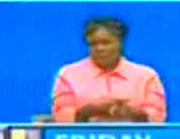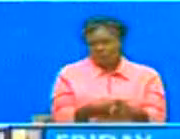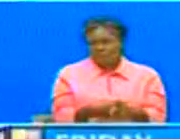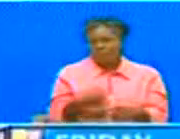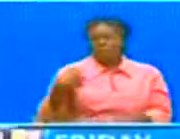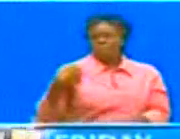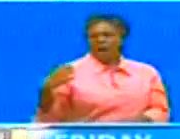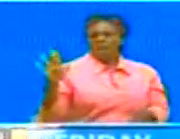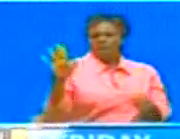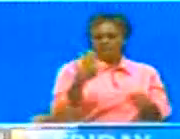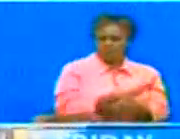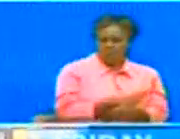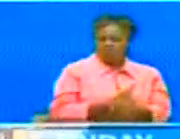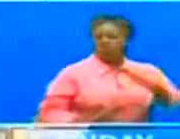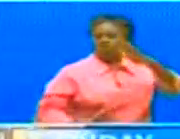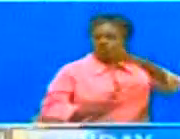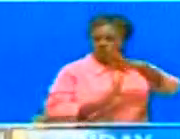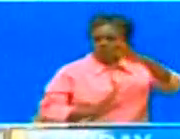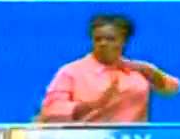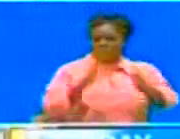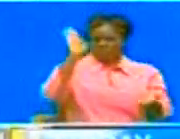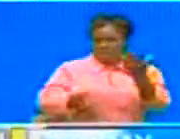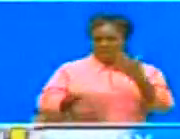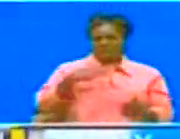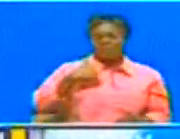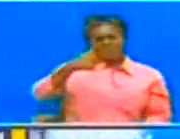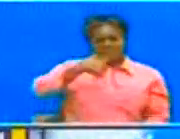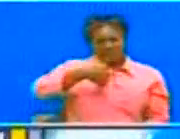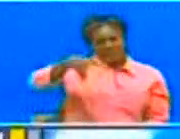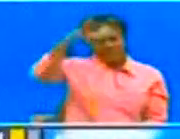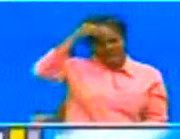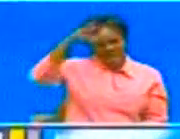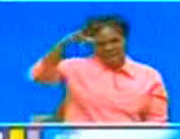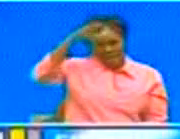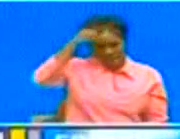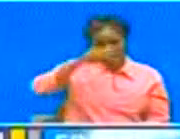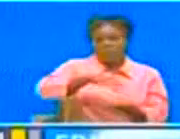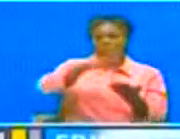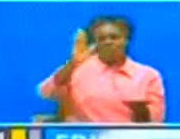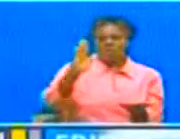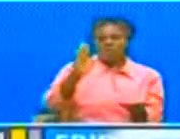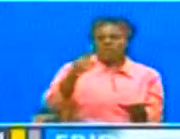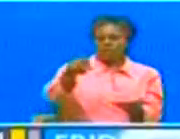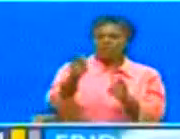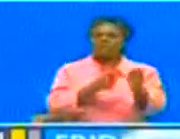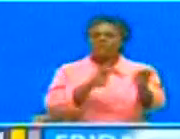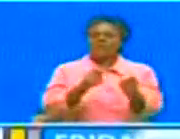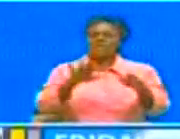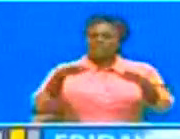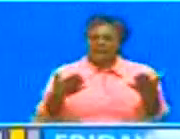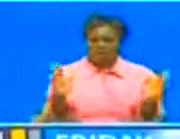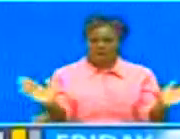more powerful, more senior to yes, me, yes. I learn my civility, how they manage their